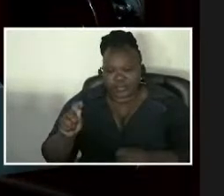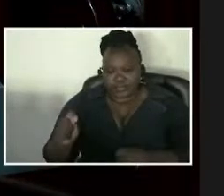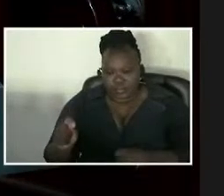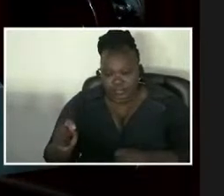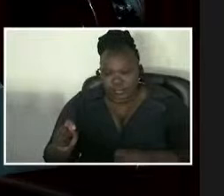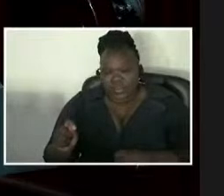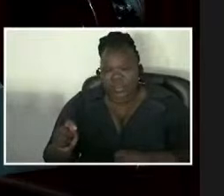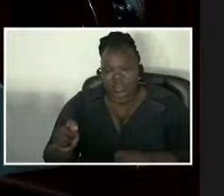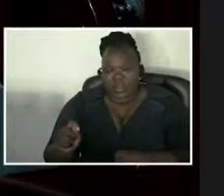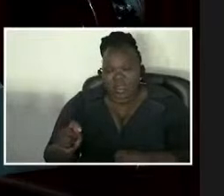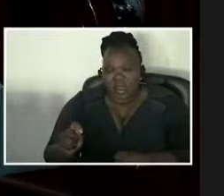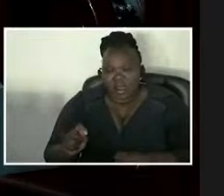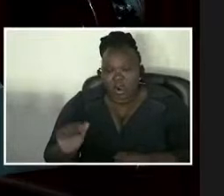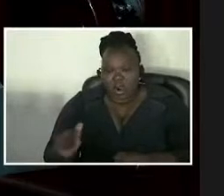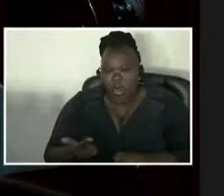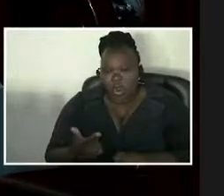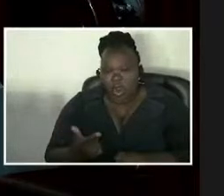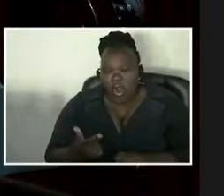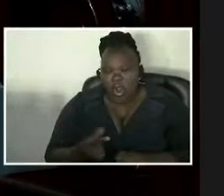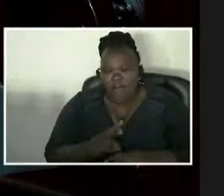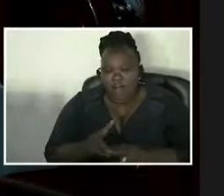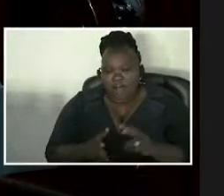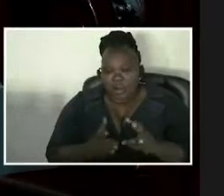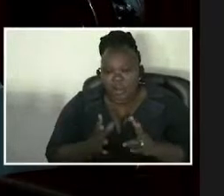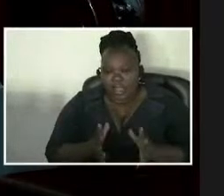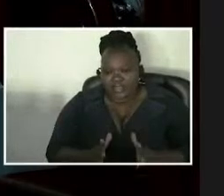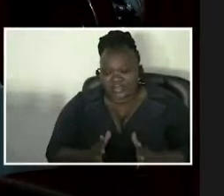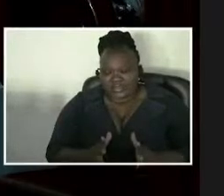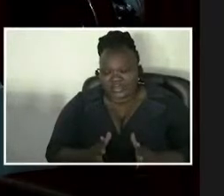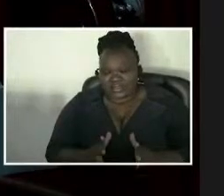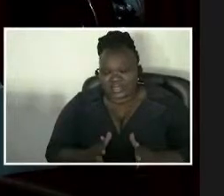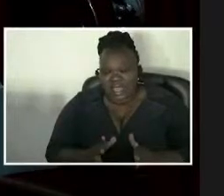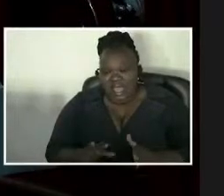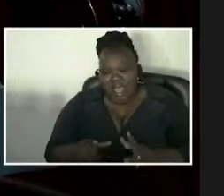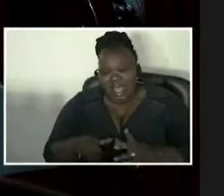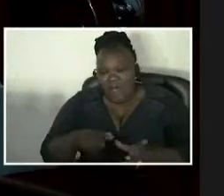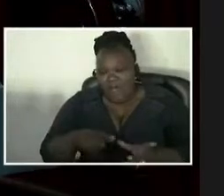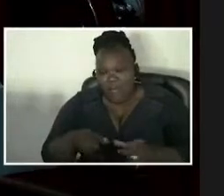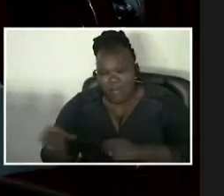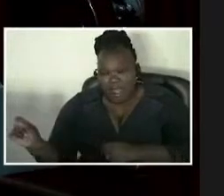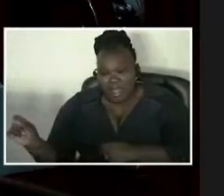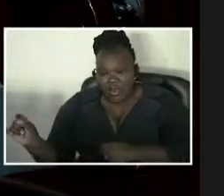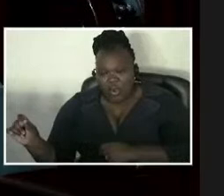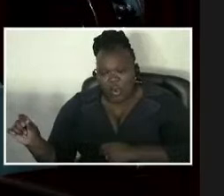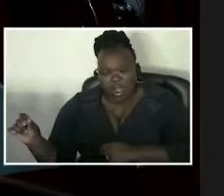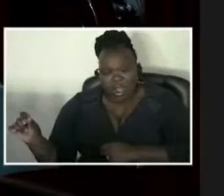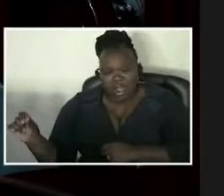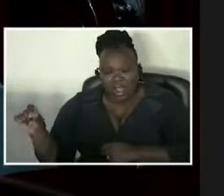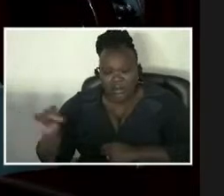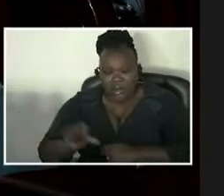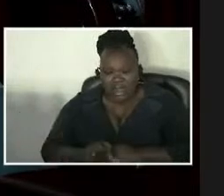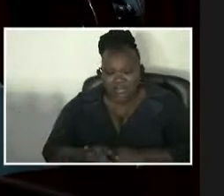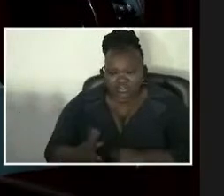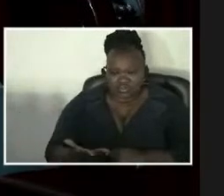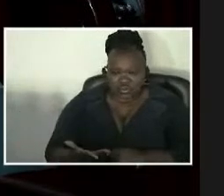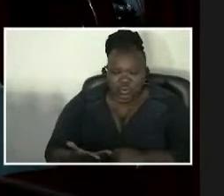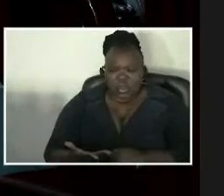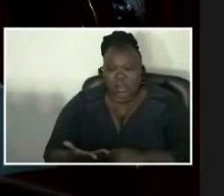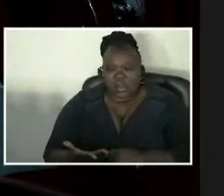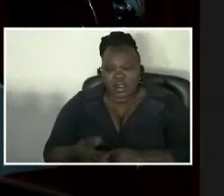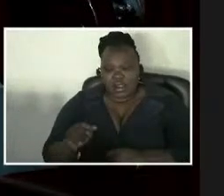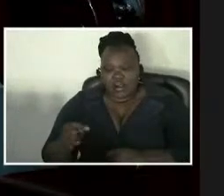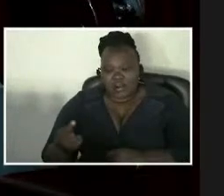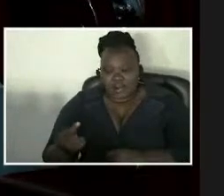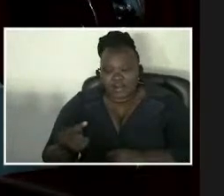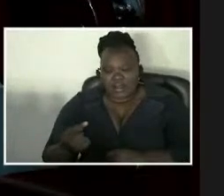the chair all the employees that exit the system are not replaced also noting the minimum staff